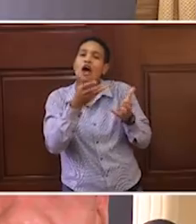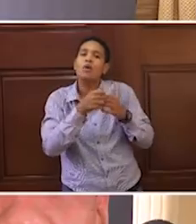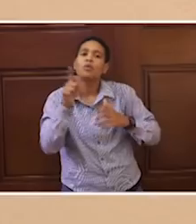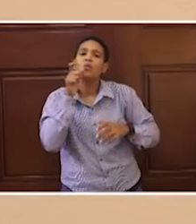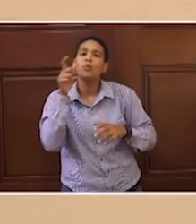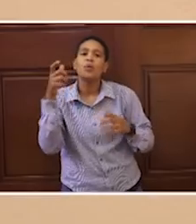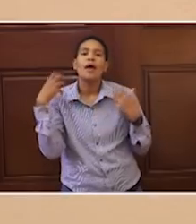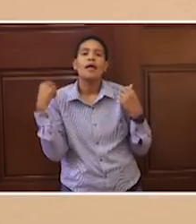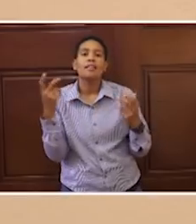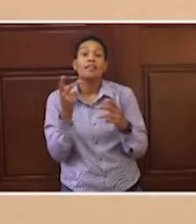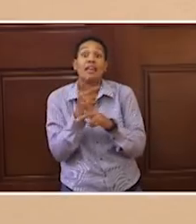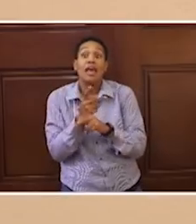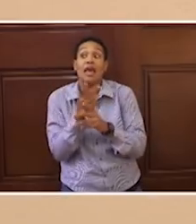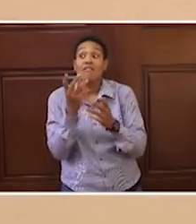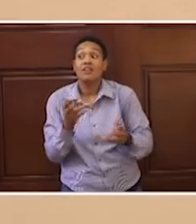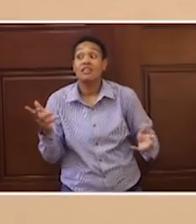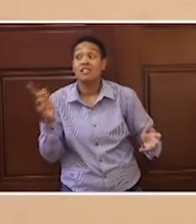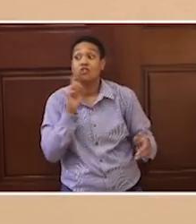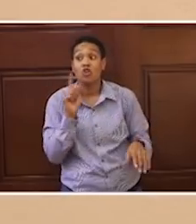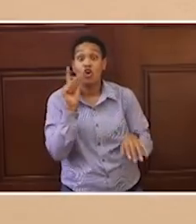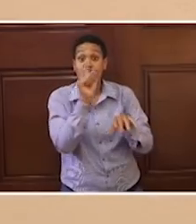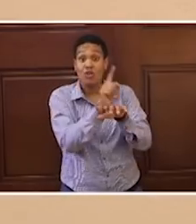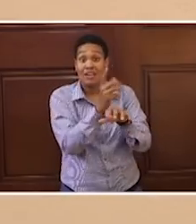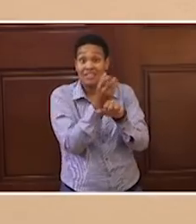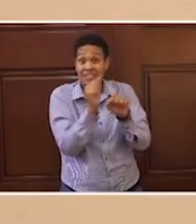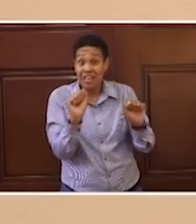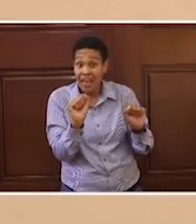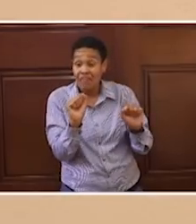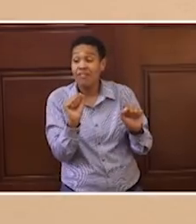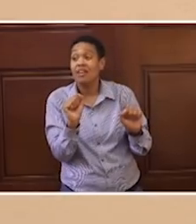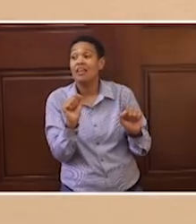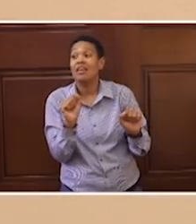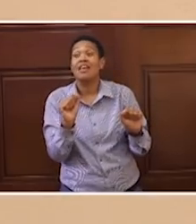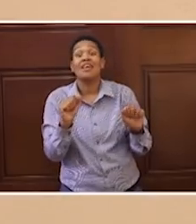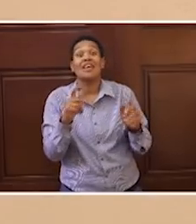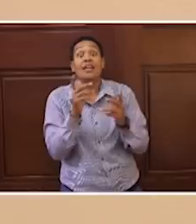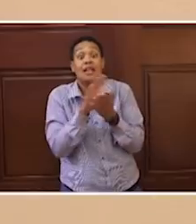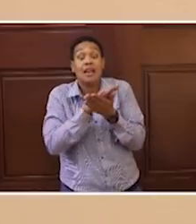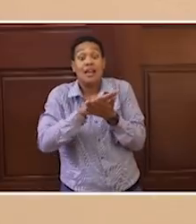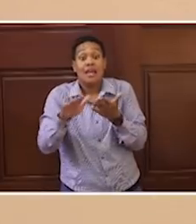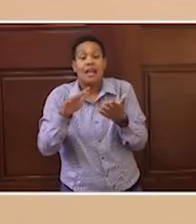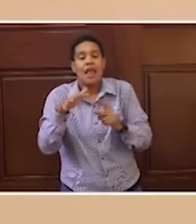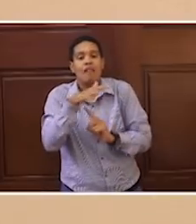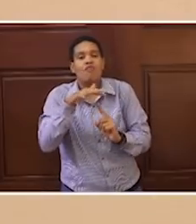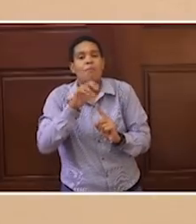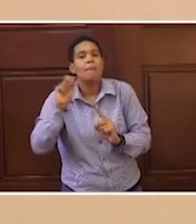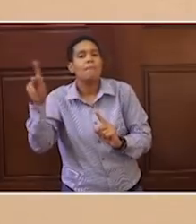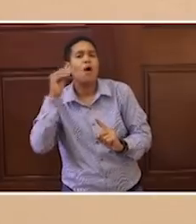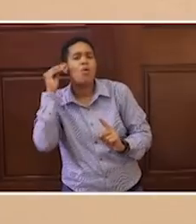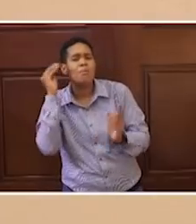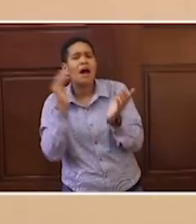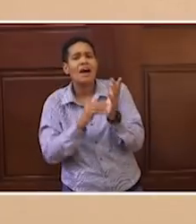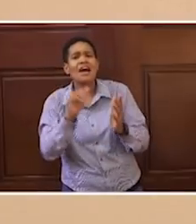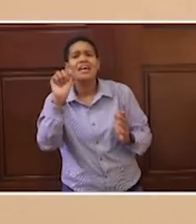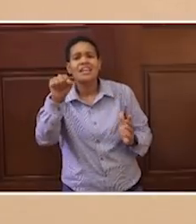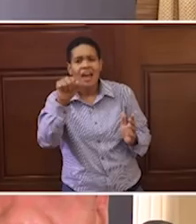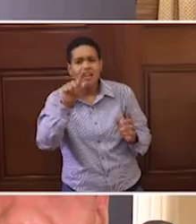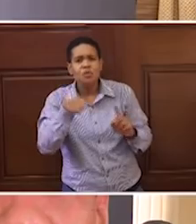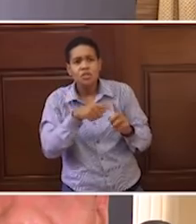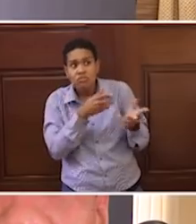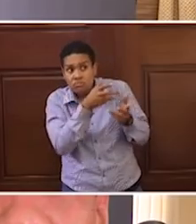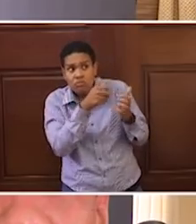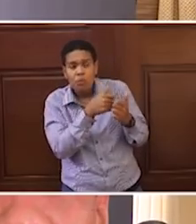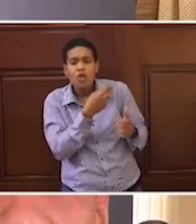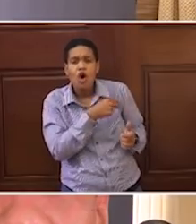healthcare facilities so that she can get there safely in a sterile environment and back home again. So yes, once she maintains dialogue